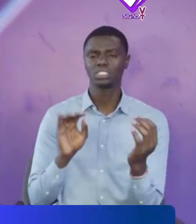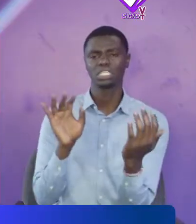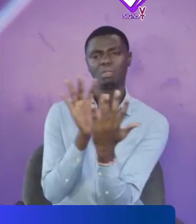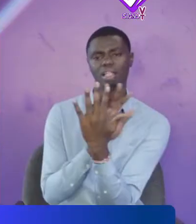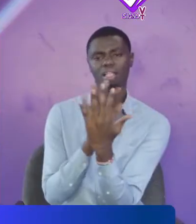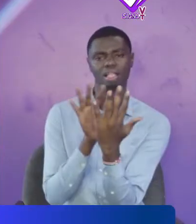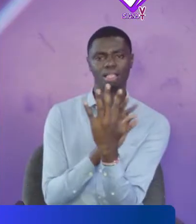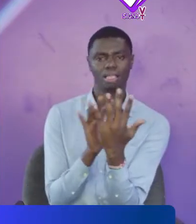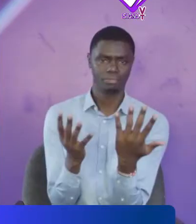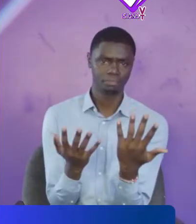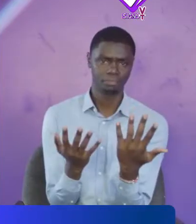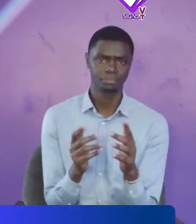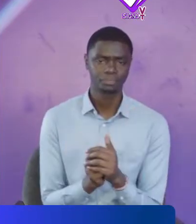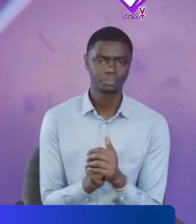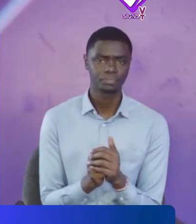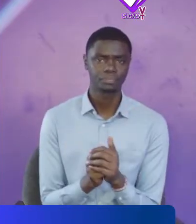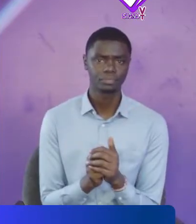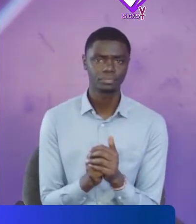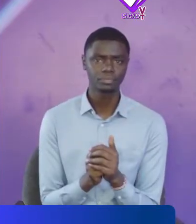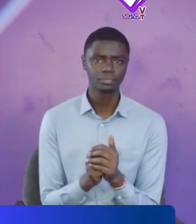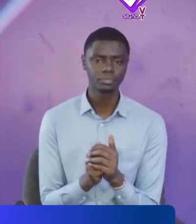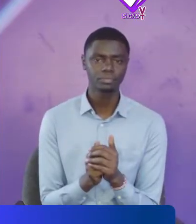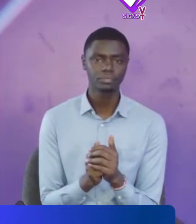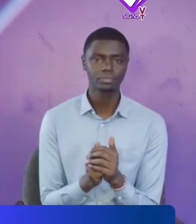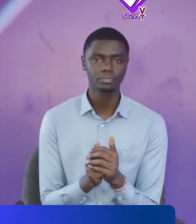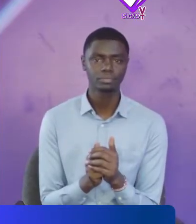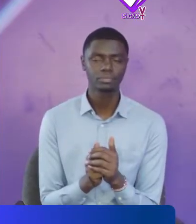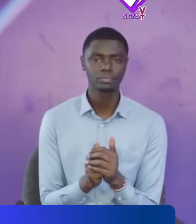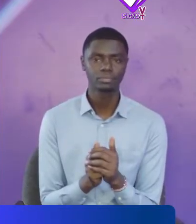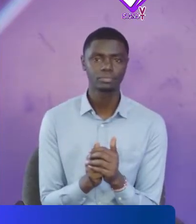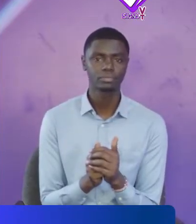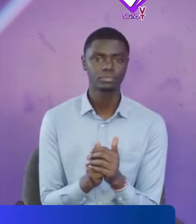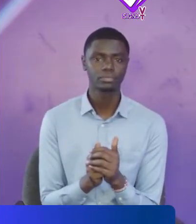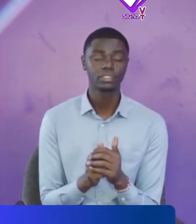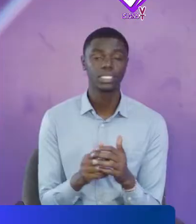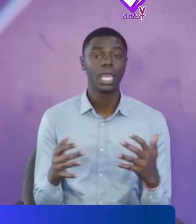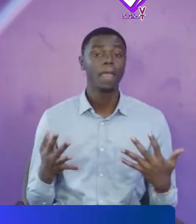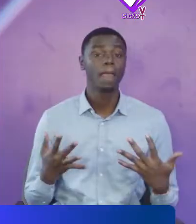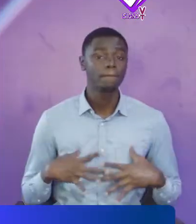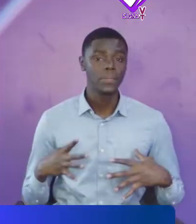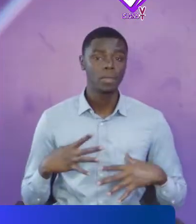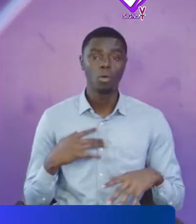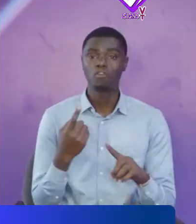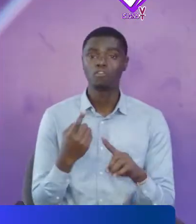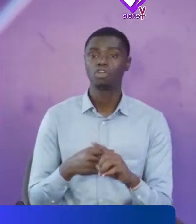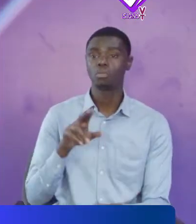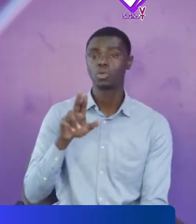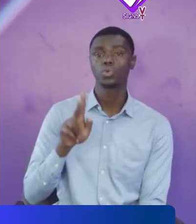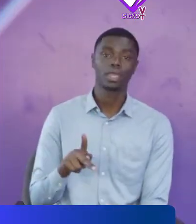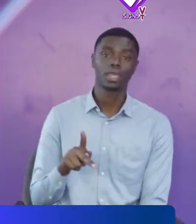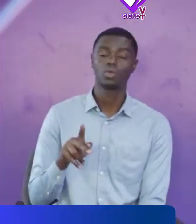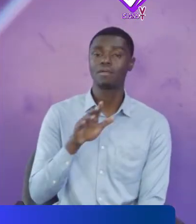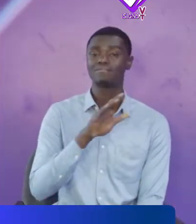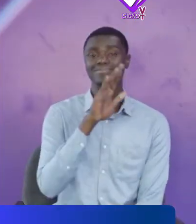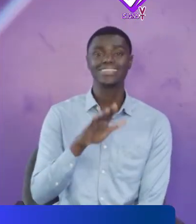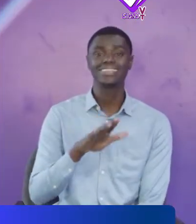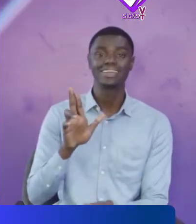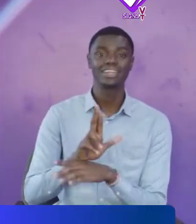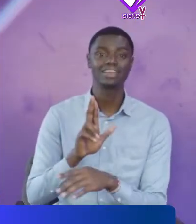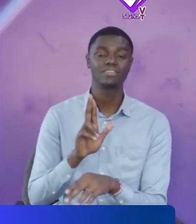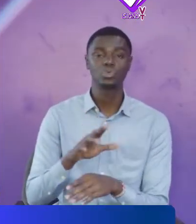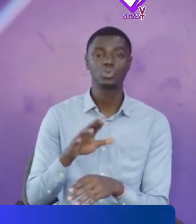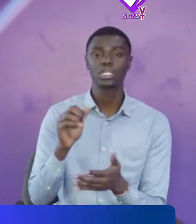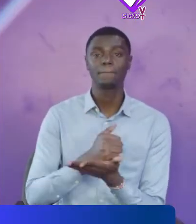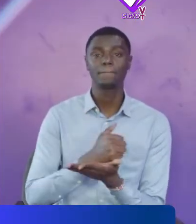So actually, to just analyze that a little bit, people from UK who have never used a